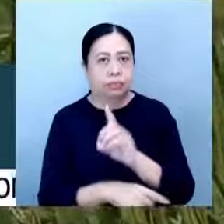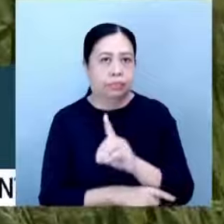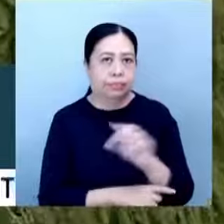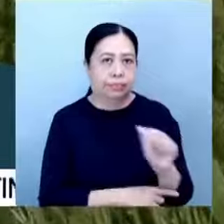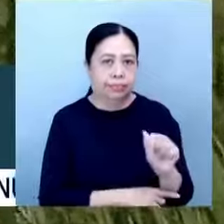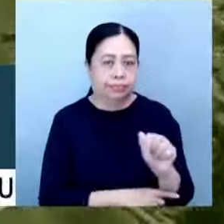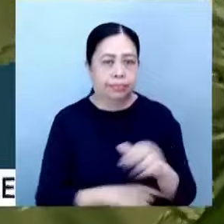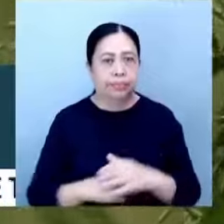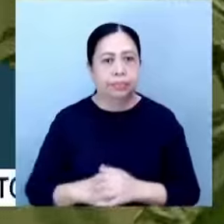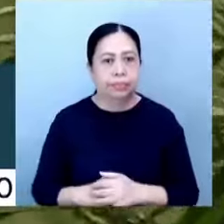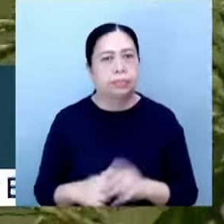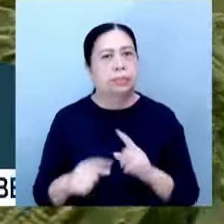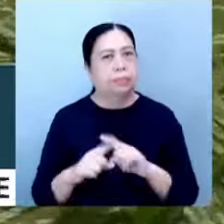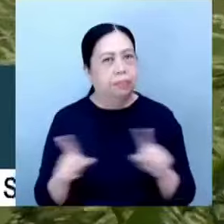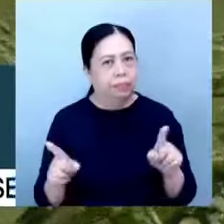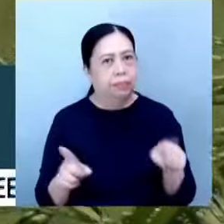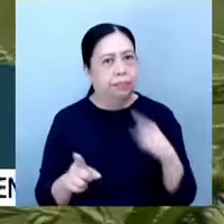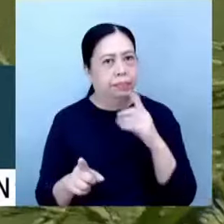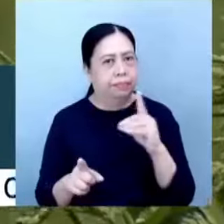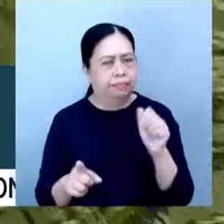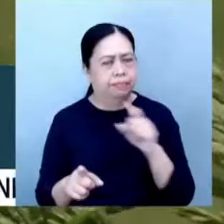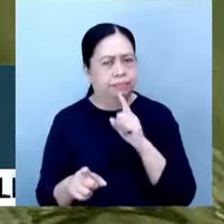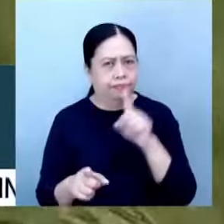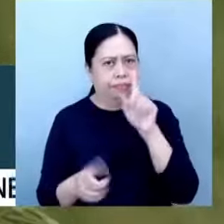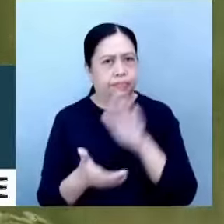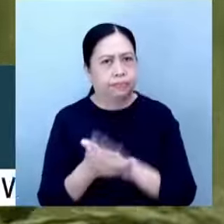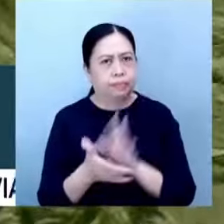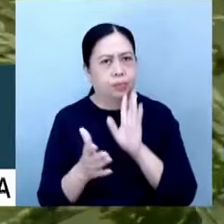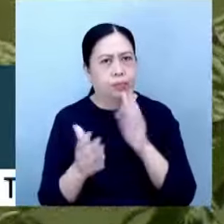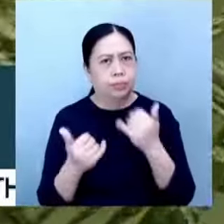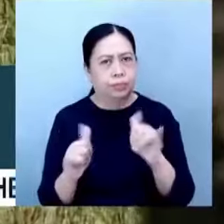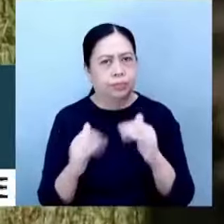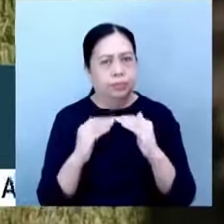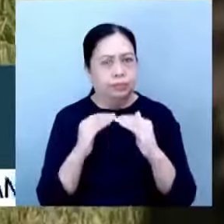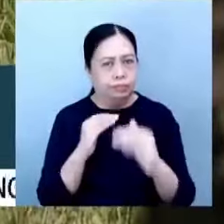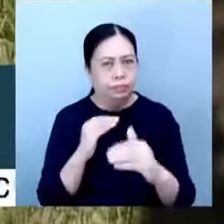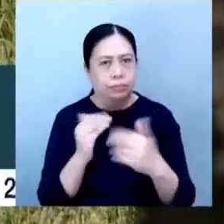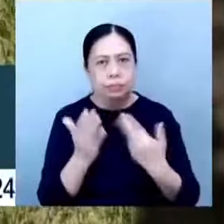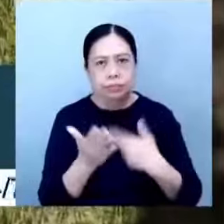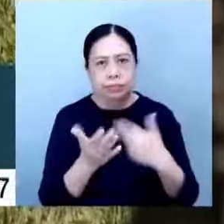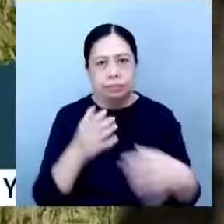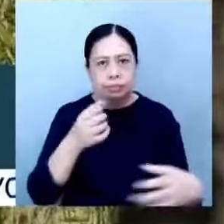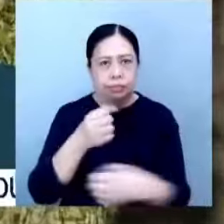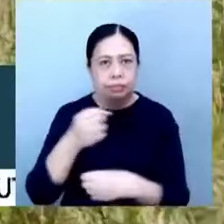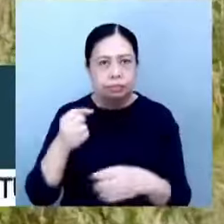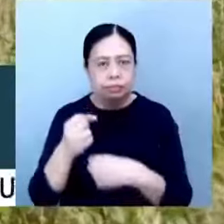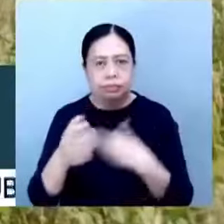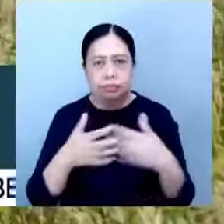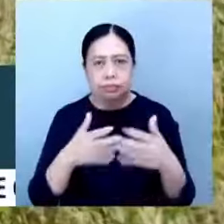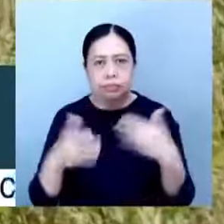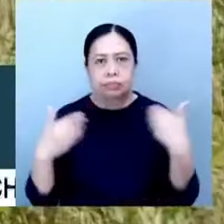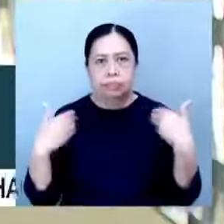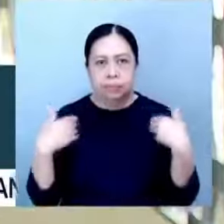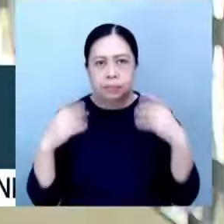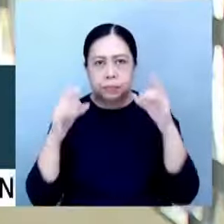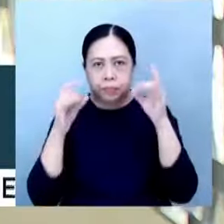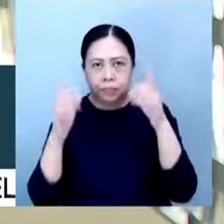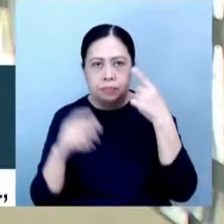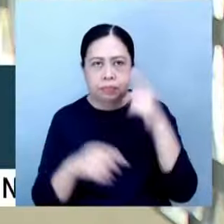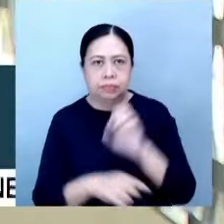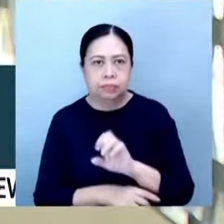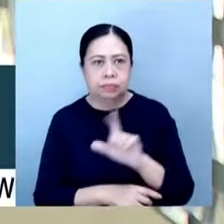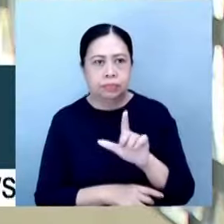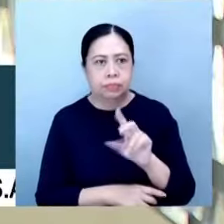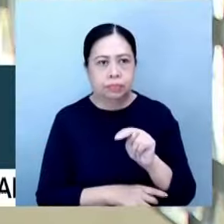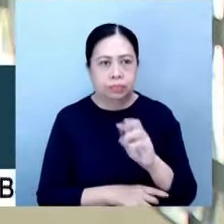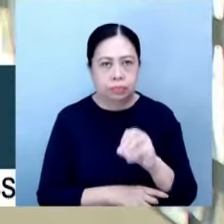Agriculture. But the agency is confident that there will still be stable rice harvest despite the threats of the weather phenomenon. Kung ihimayin